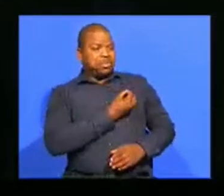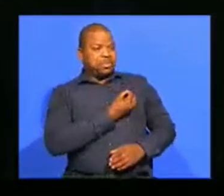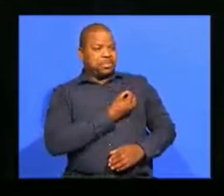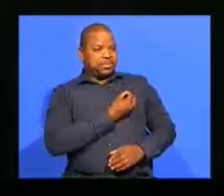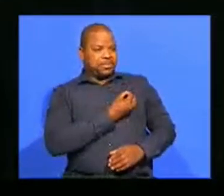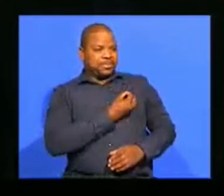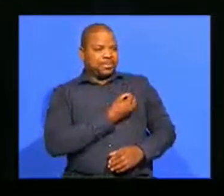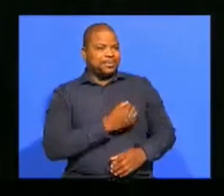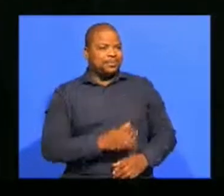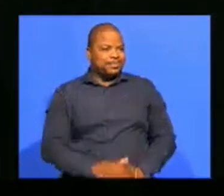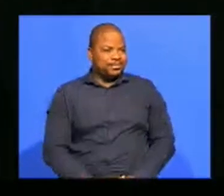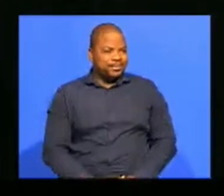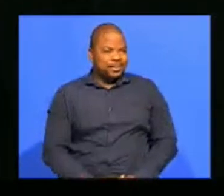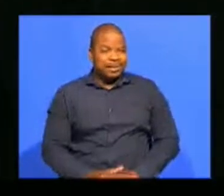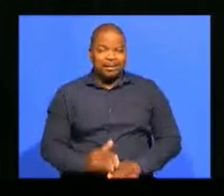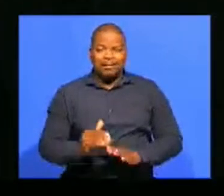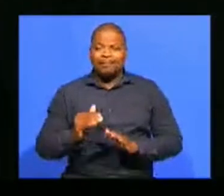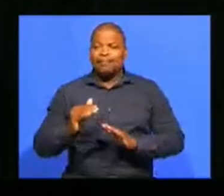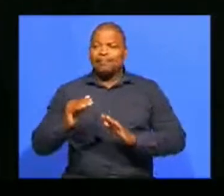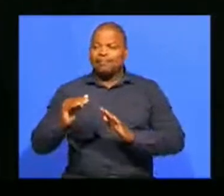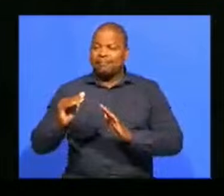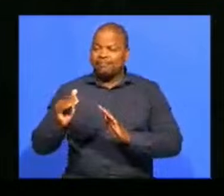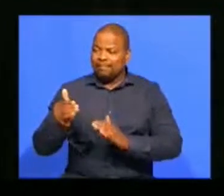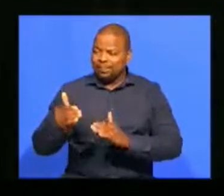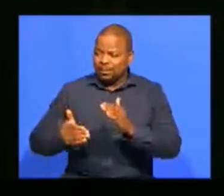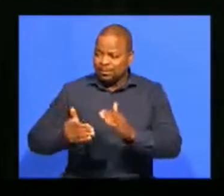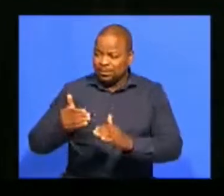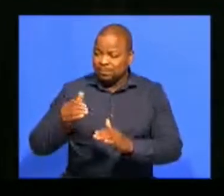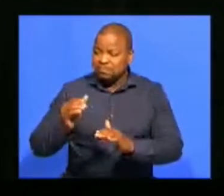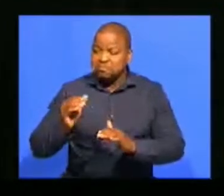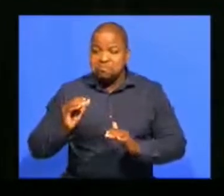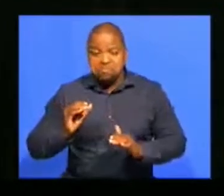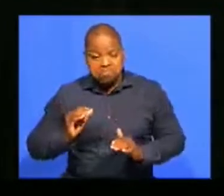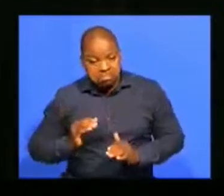and the agility and prowess of our